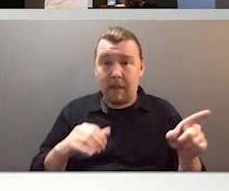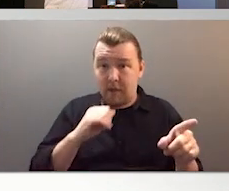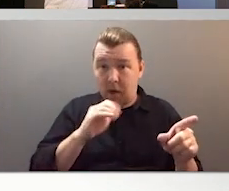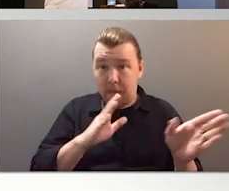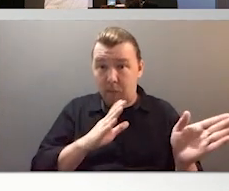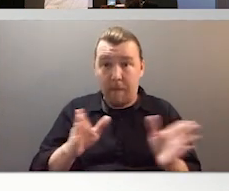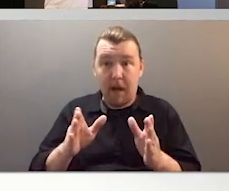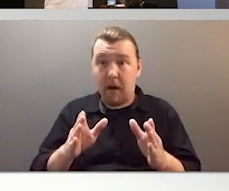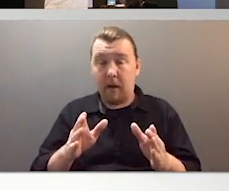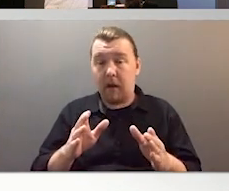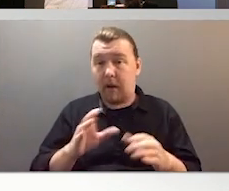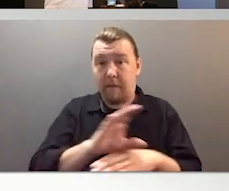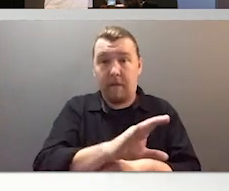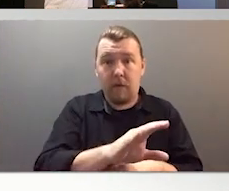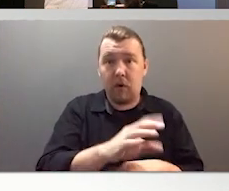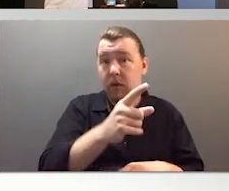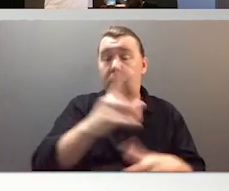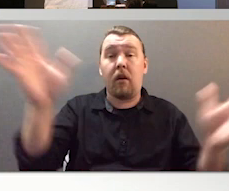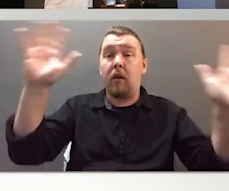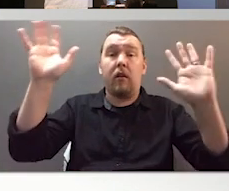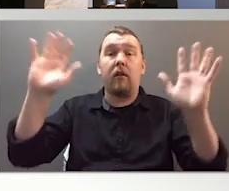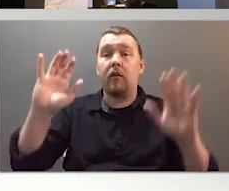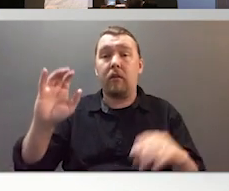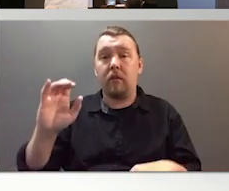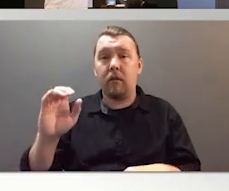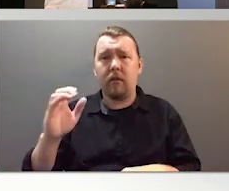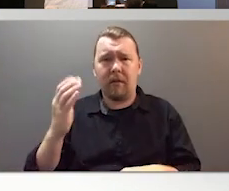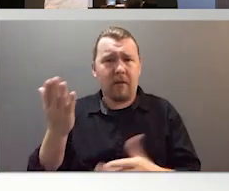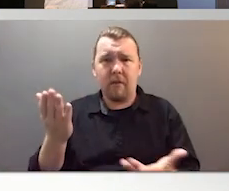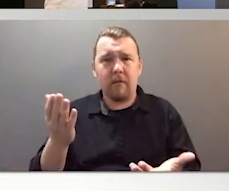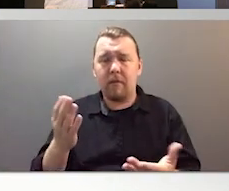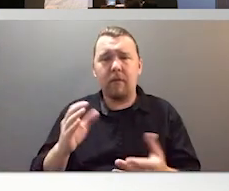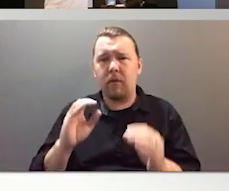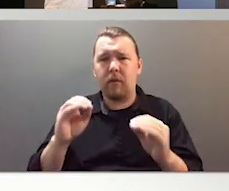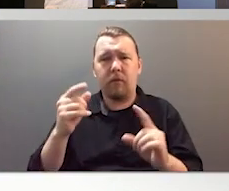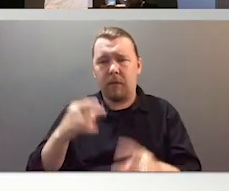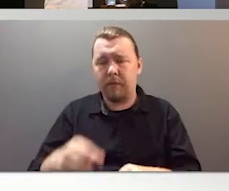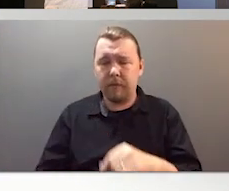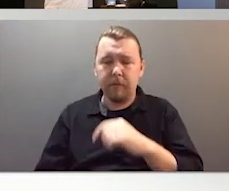with ABA, but that's a different lecture for a different day.